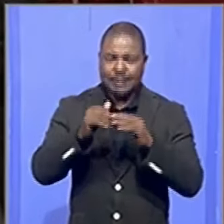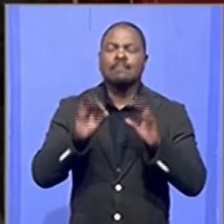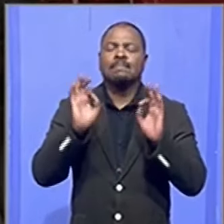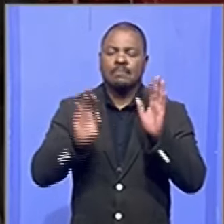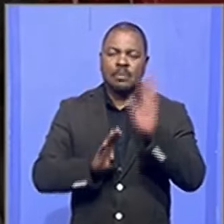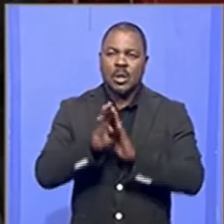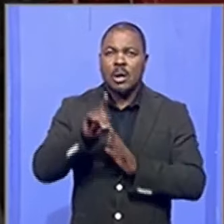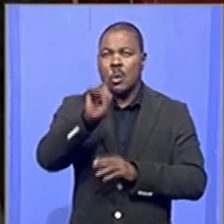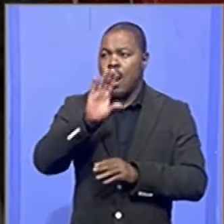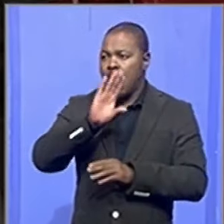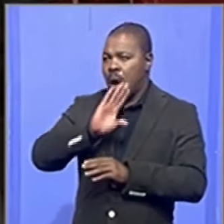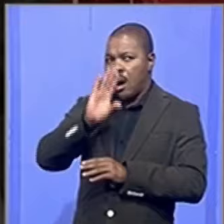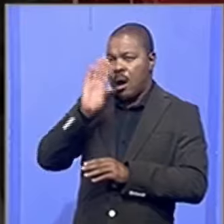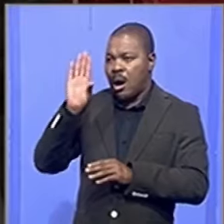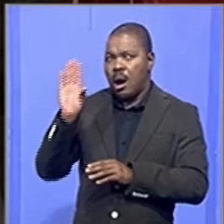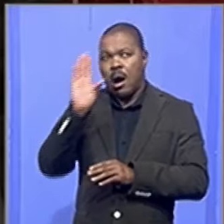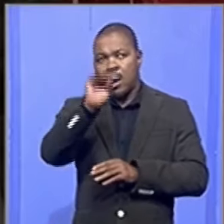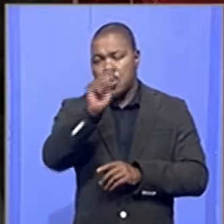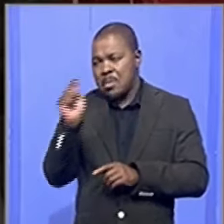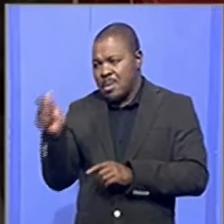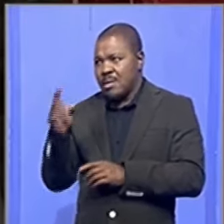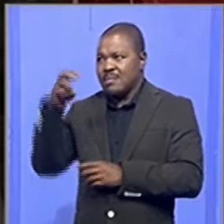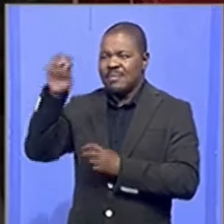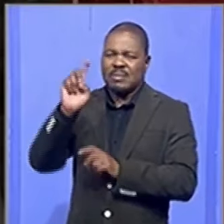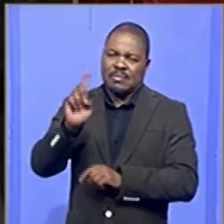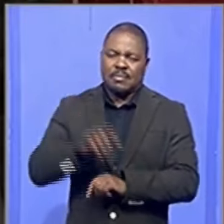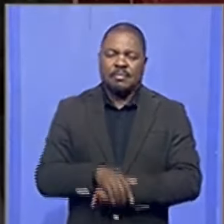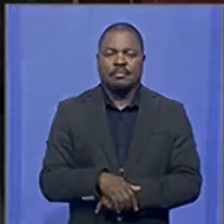to pay for her trip.